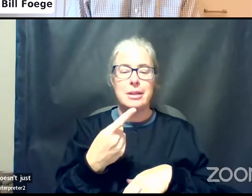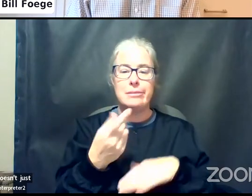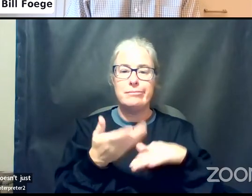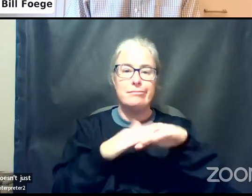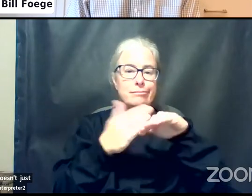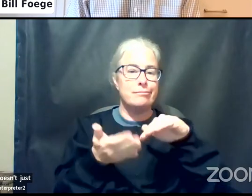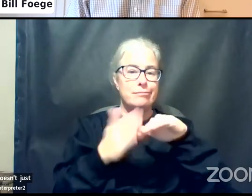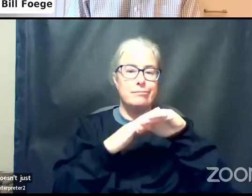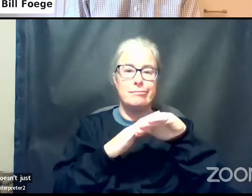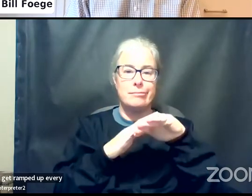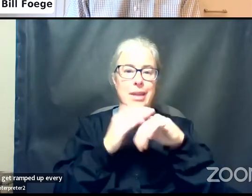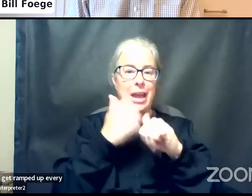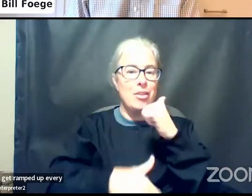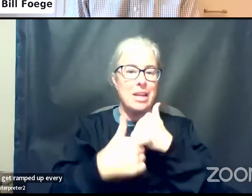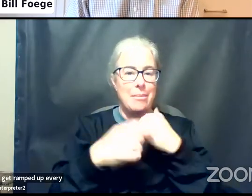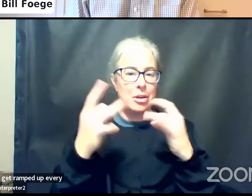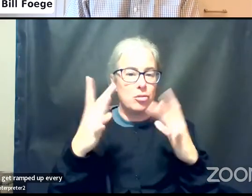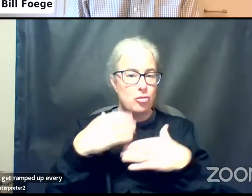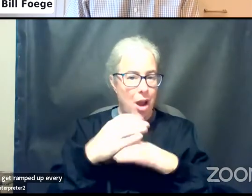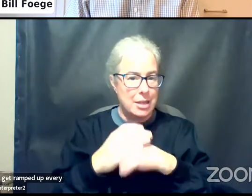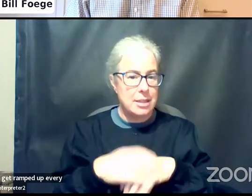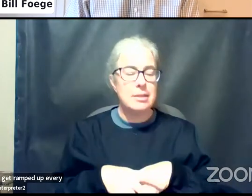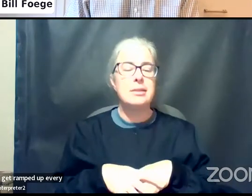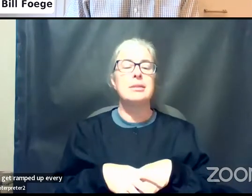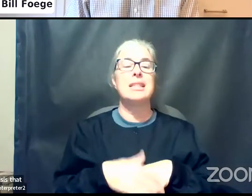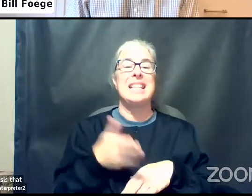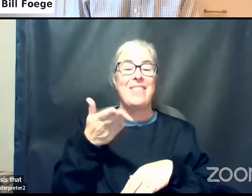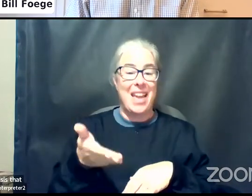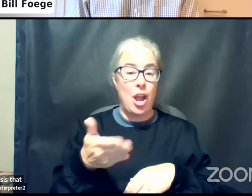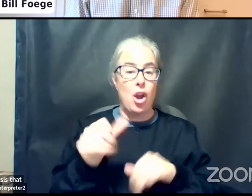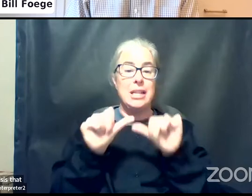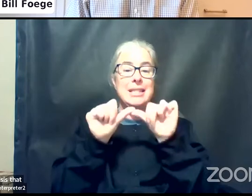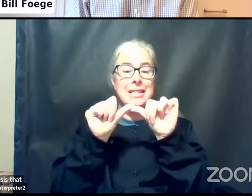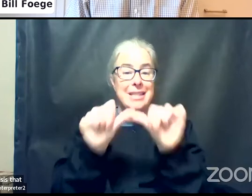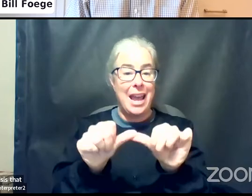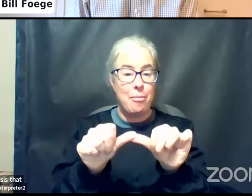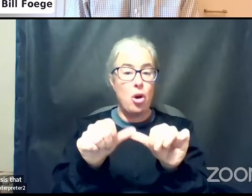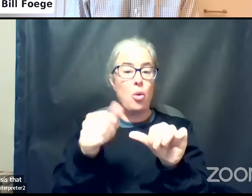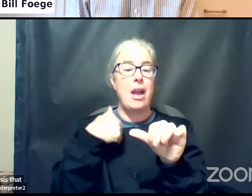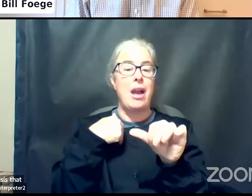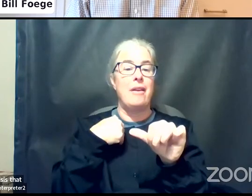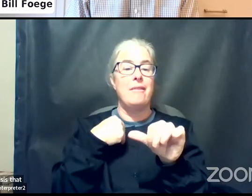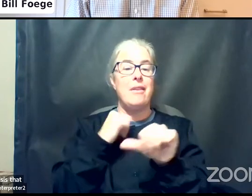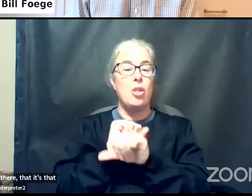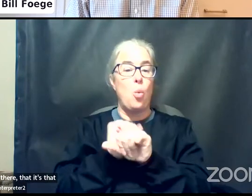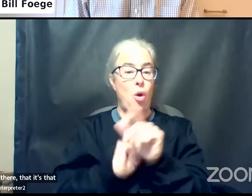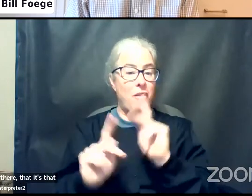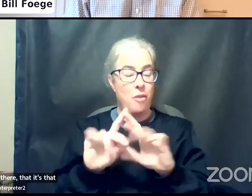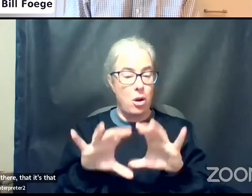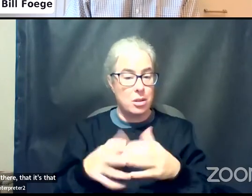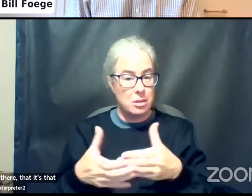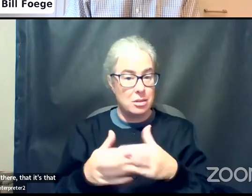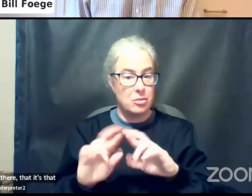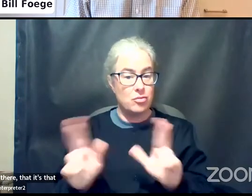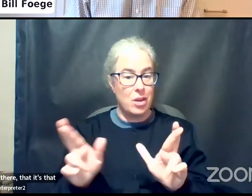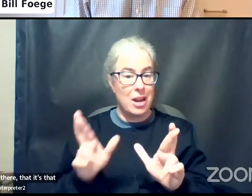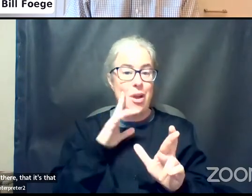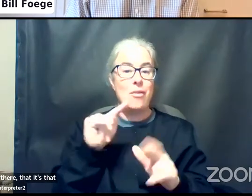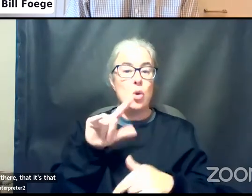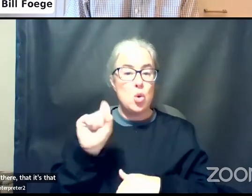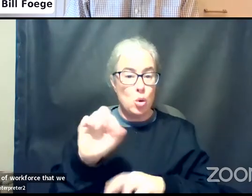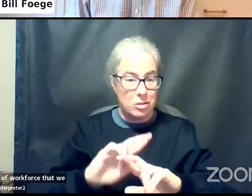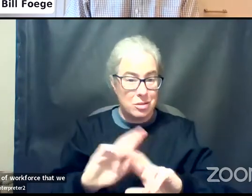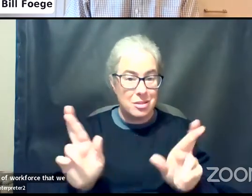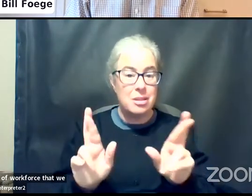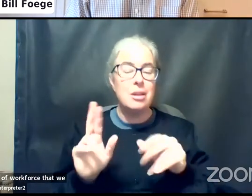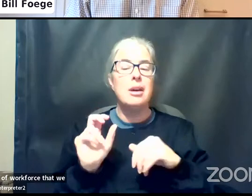time we have a crisis that it's there that is that it's stable that we have the kind of Workforce that we need that we have the kind of tools that we